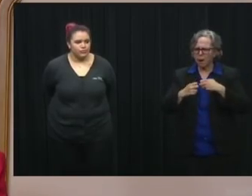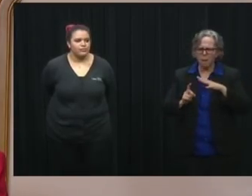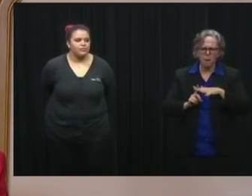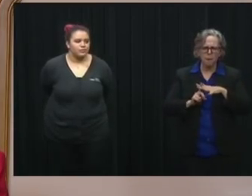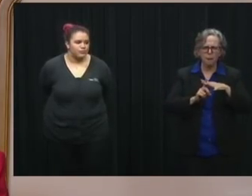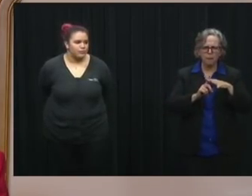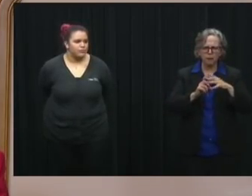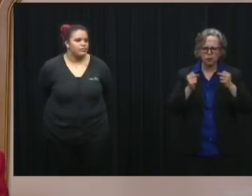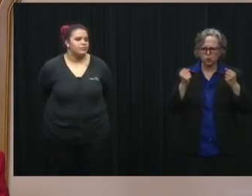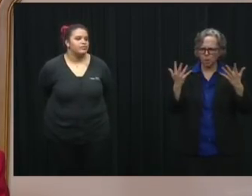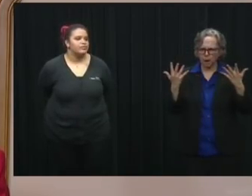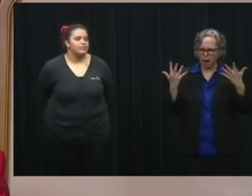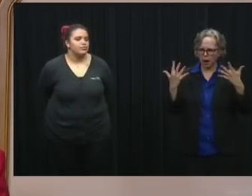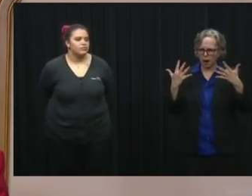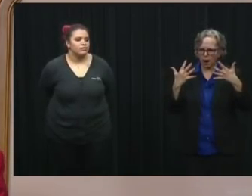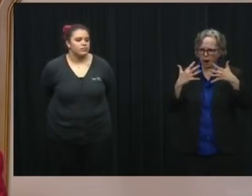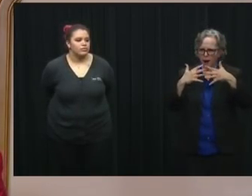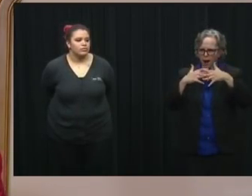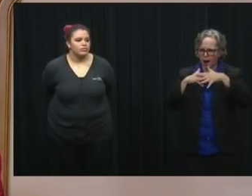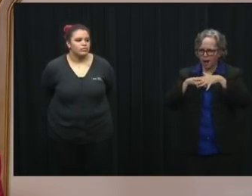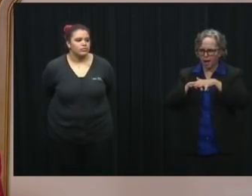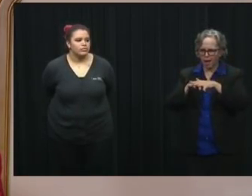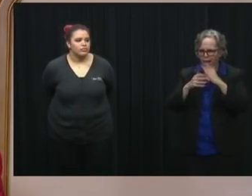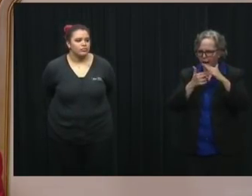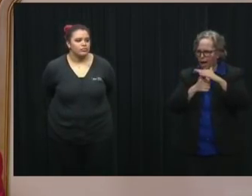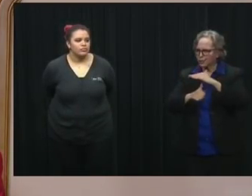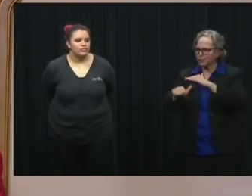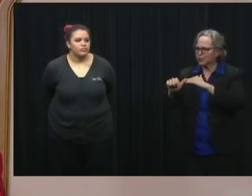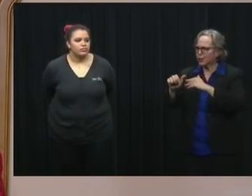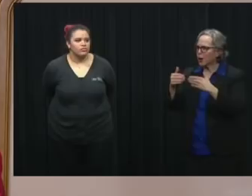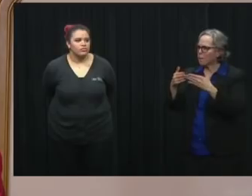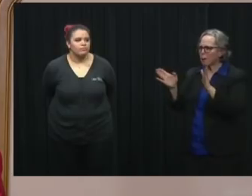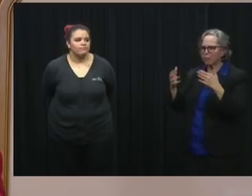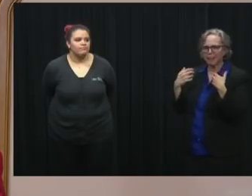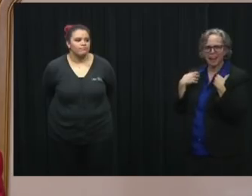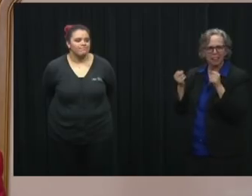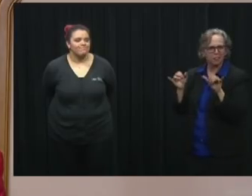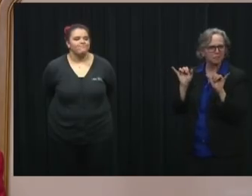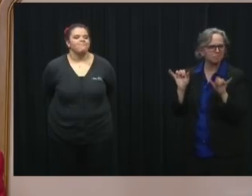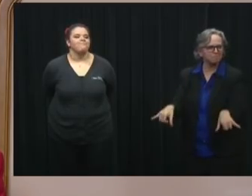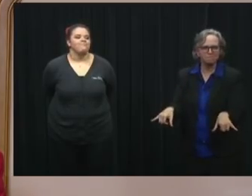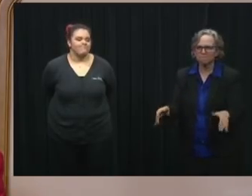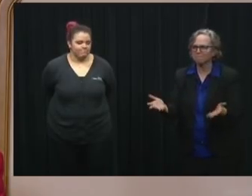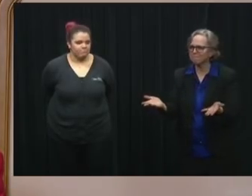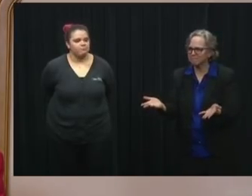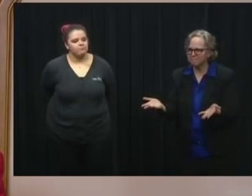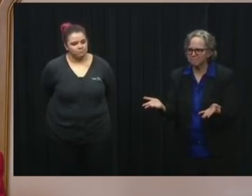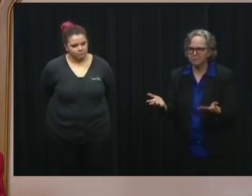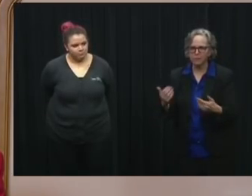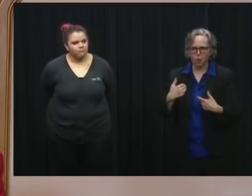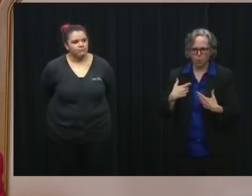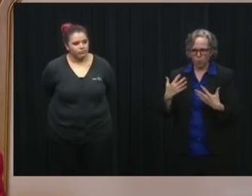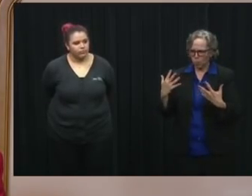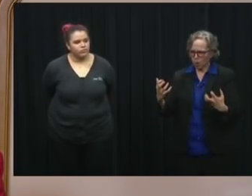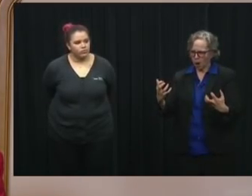health and so many of the challenges that we face. And so I want someone who could be a spokesperson, someone